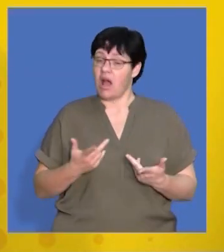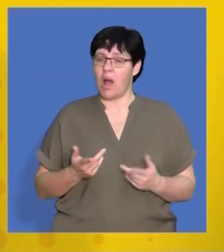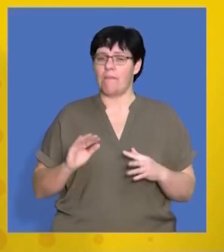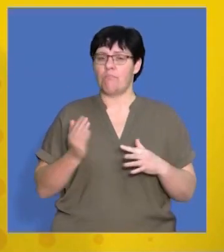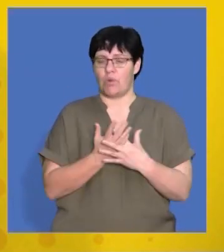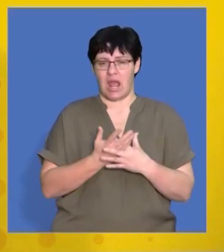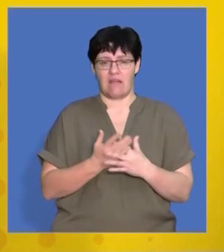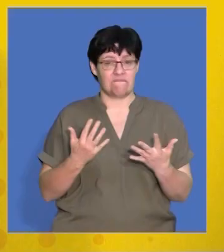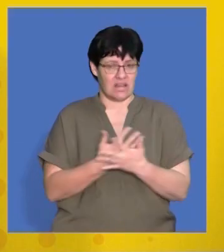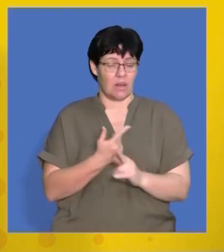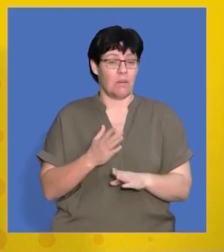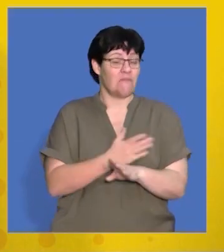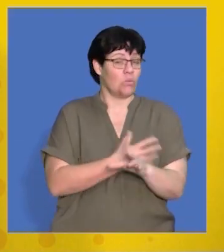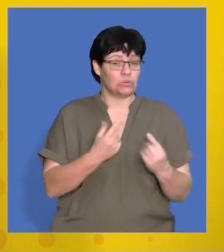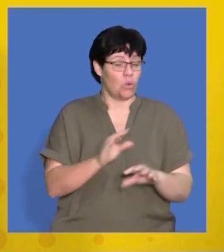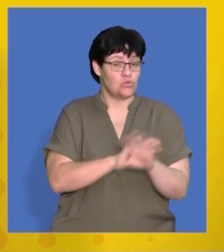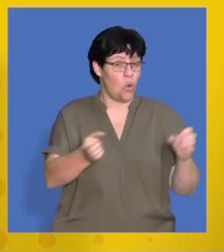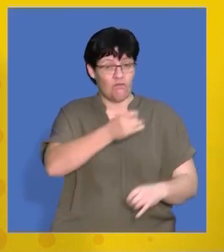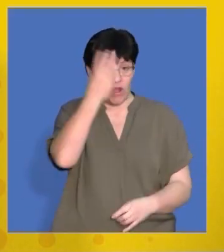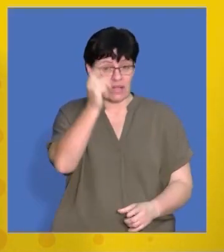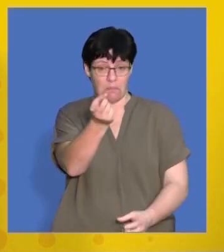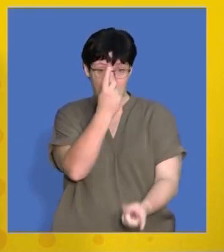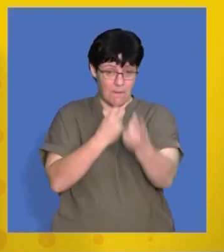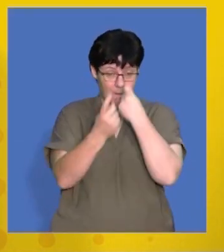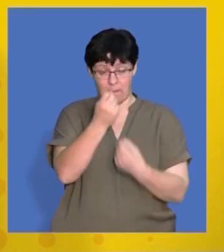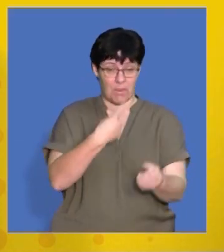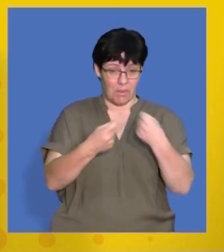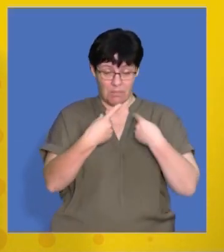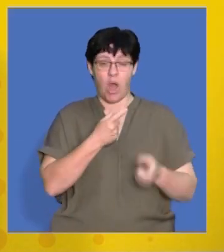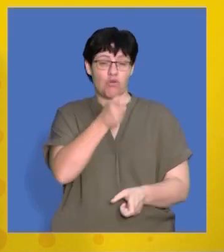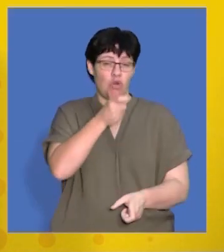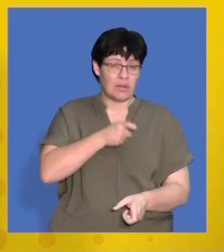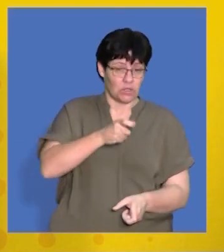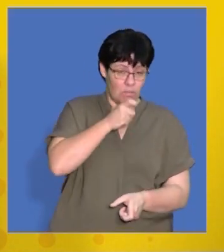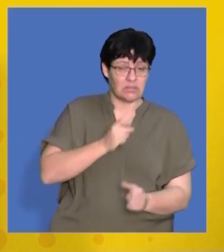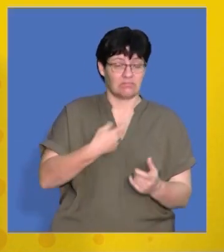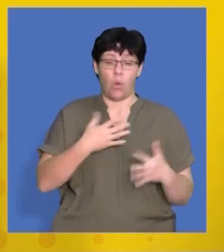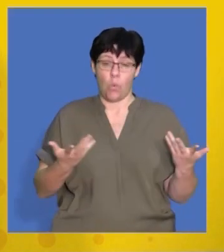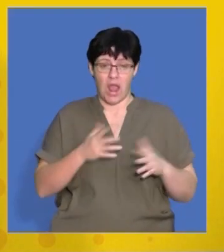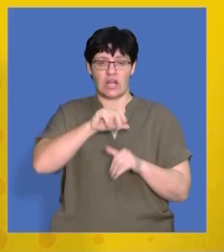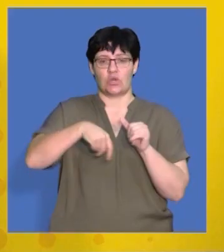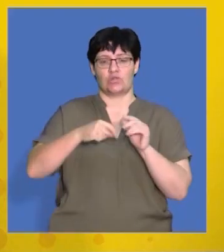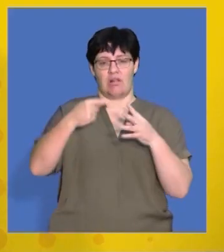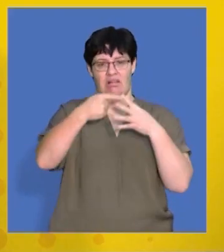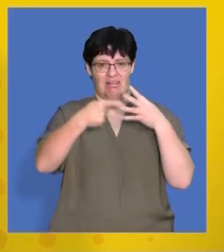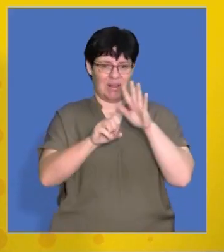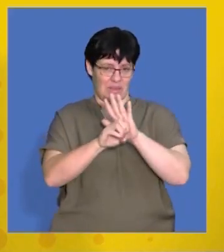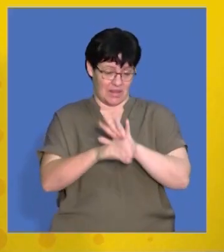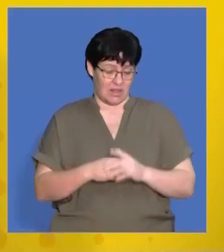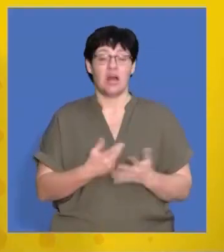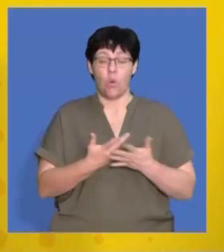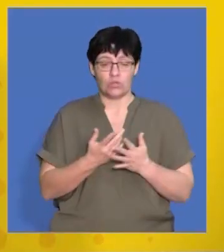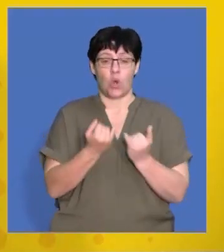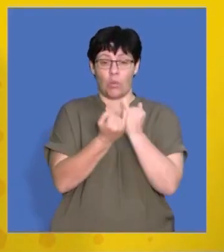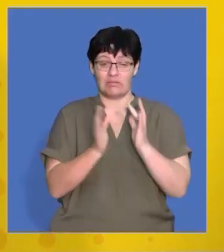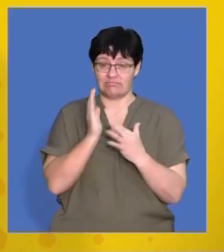quick break, but before we do, don't forget to send us your questions and your comments on our social media platforms, as well as enter the competition